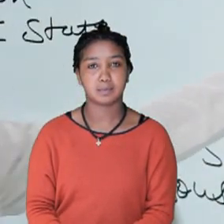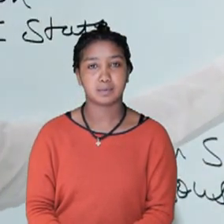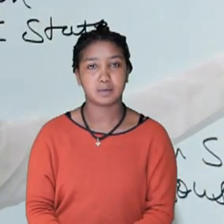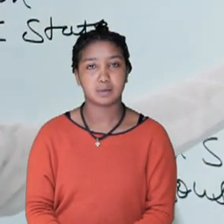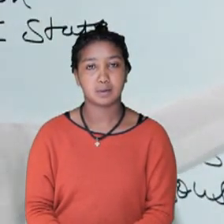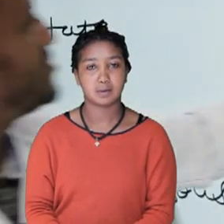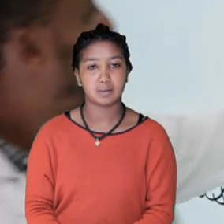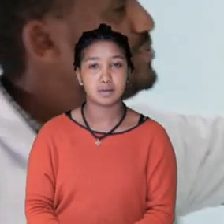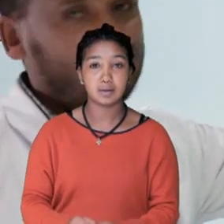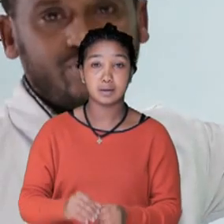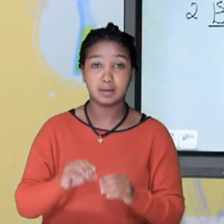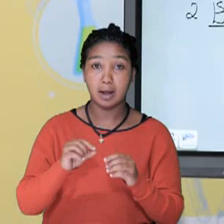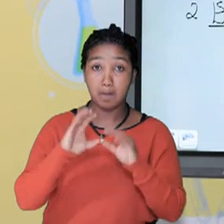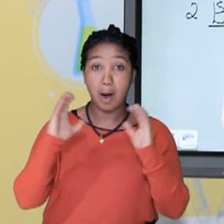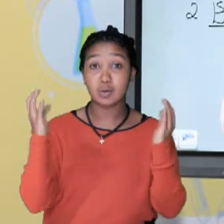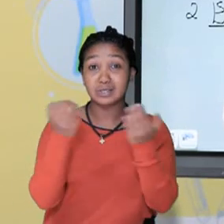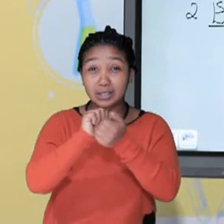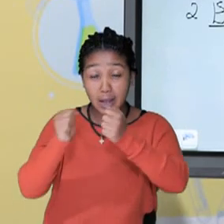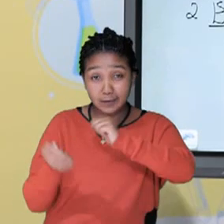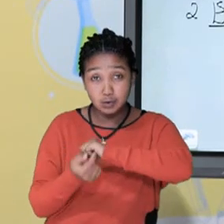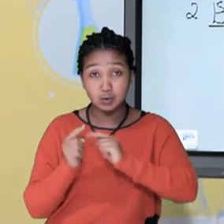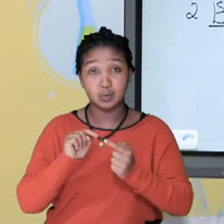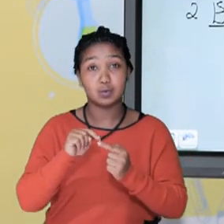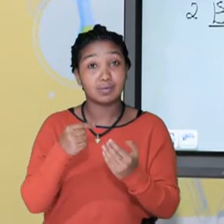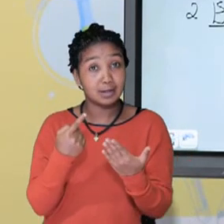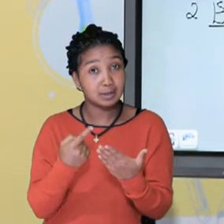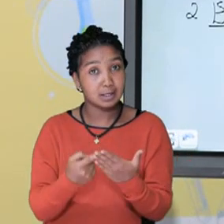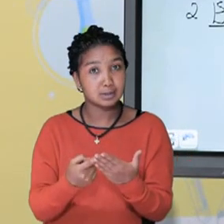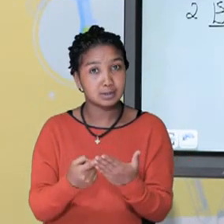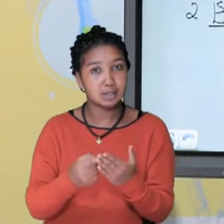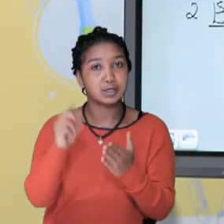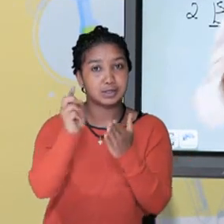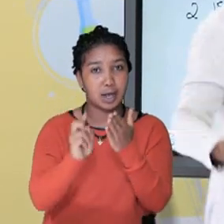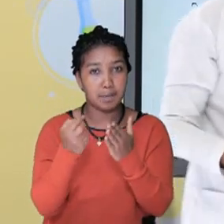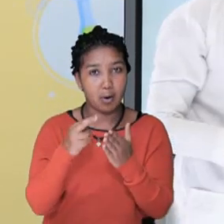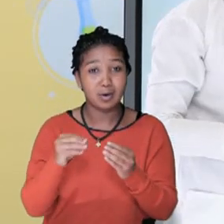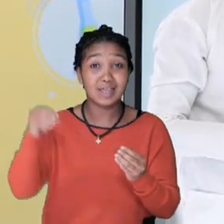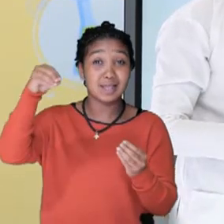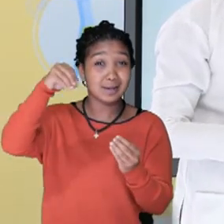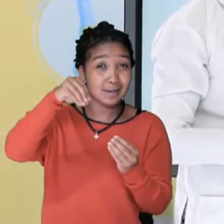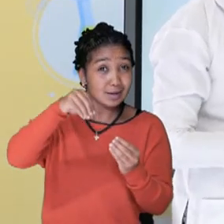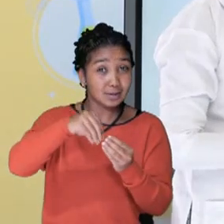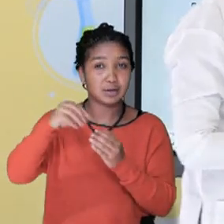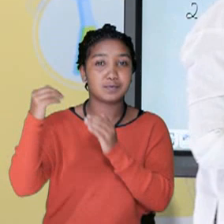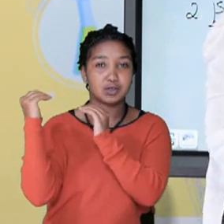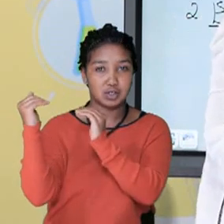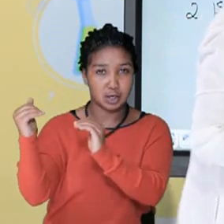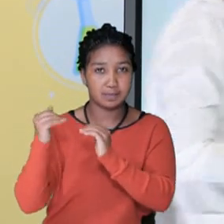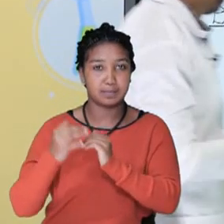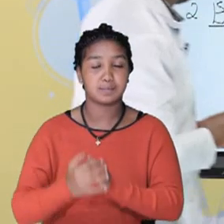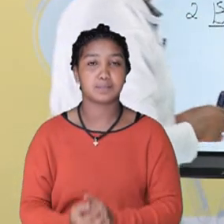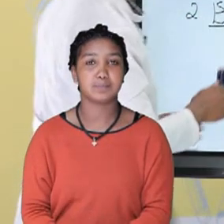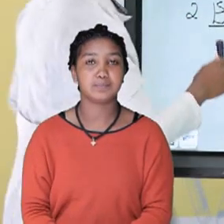The balloon is changed to this shape or increase in shape, increase in